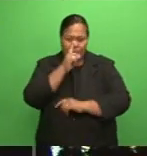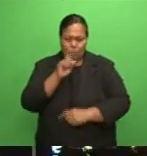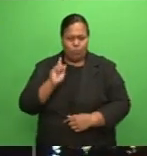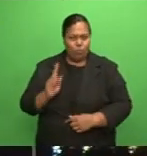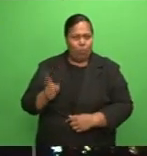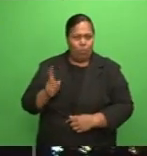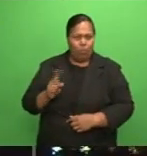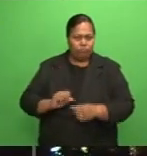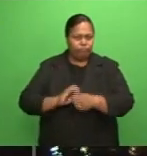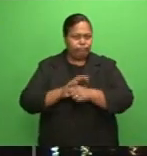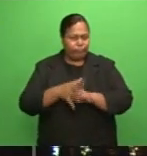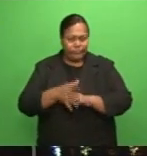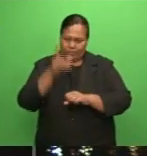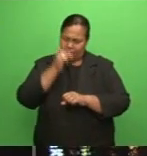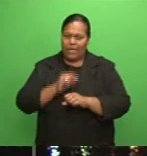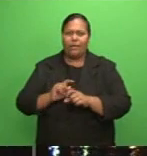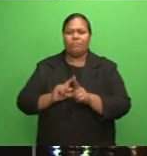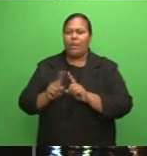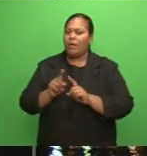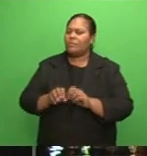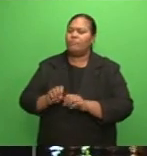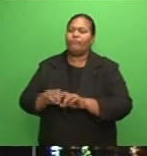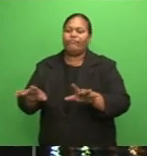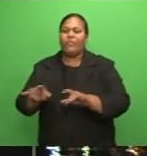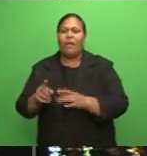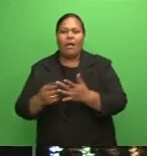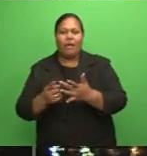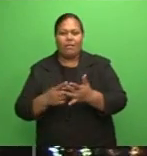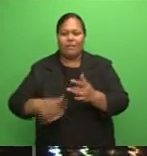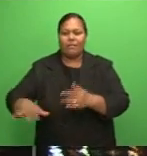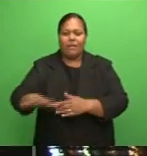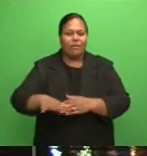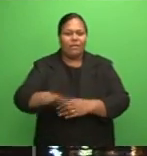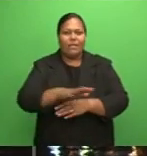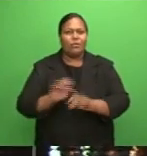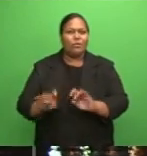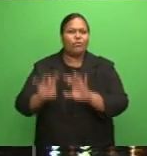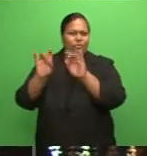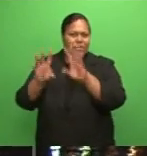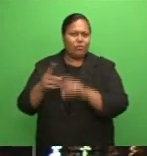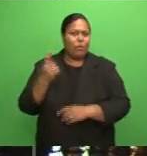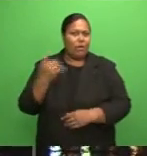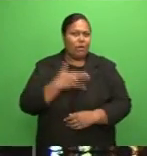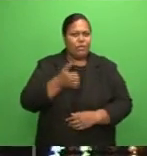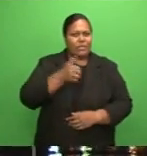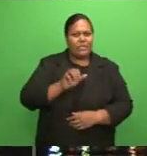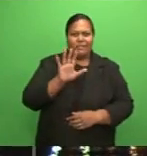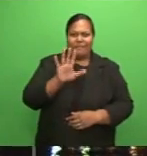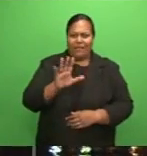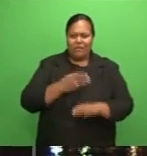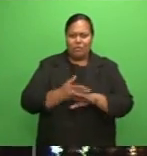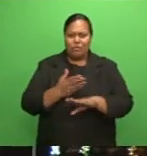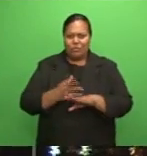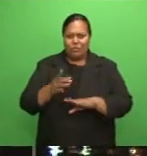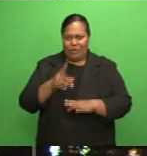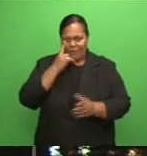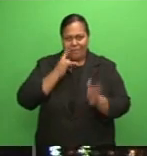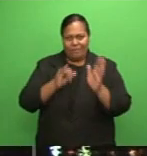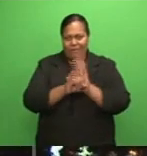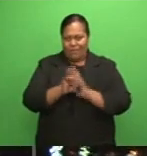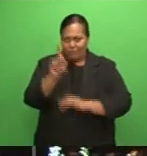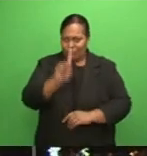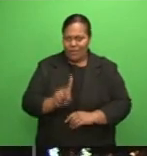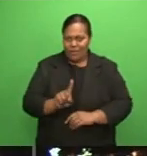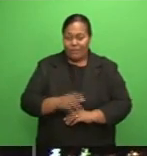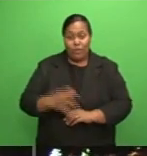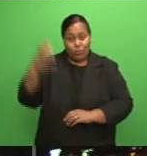coronavirus could spread past the Australian state of Victoria, with 165 new cases there today. New South Wales and now Queensland